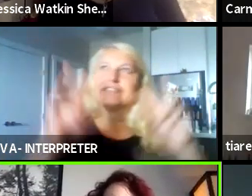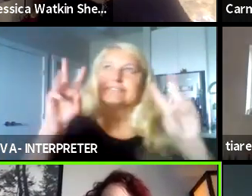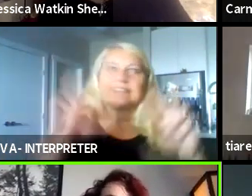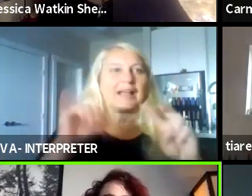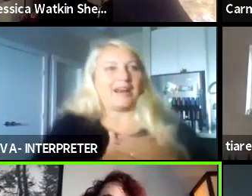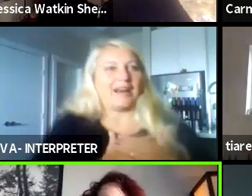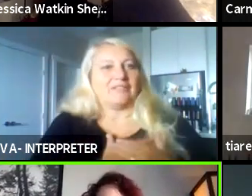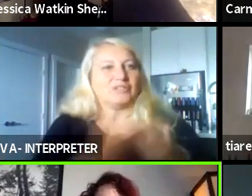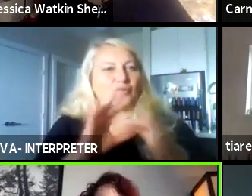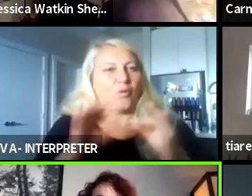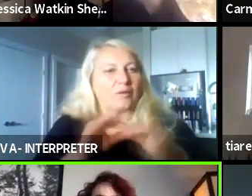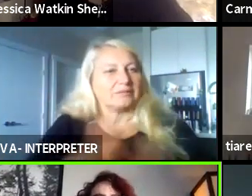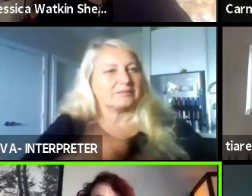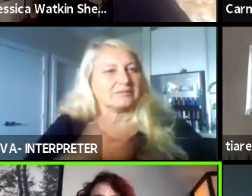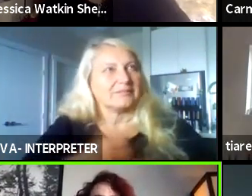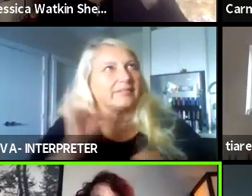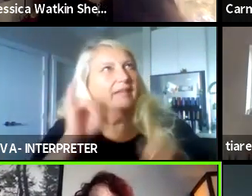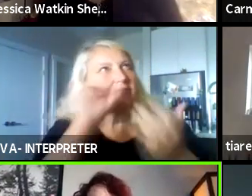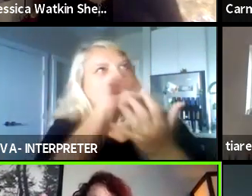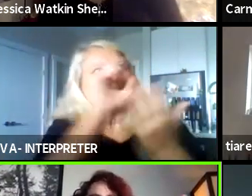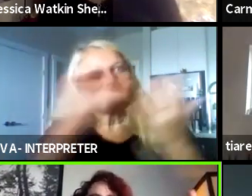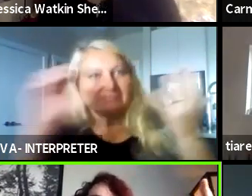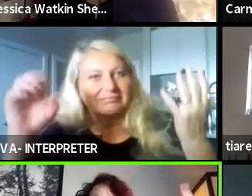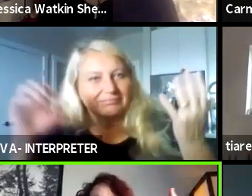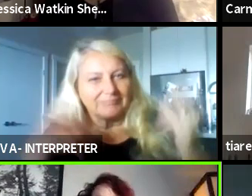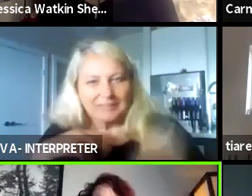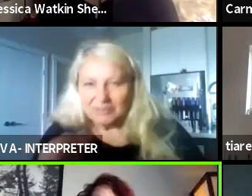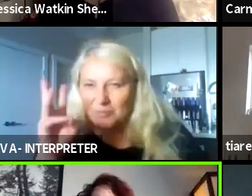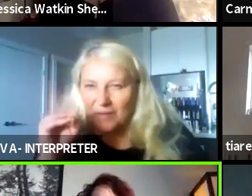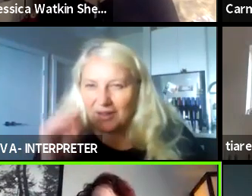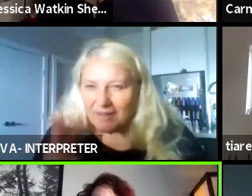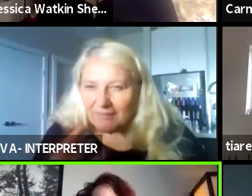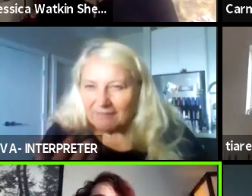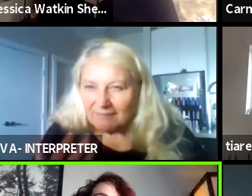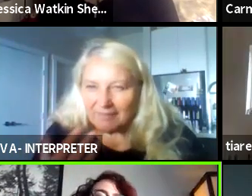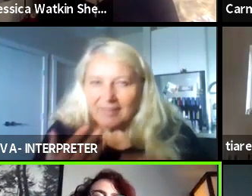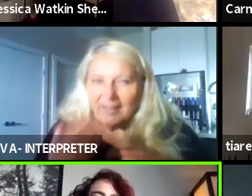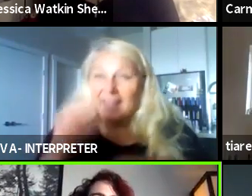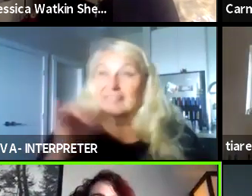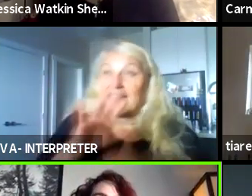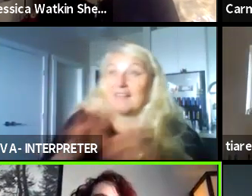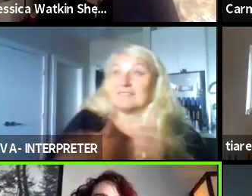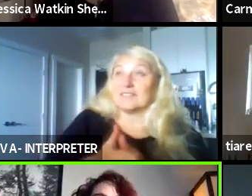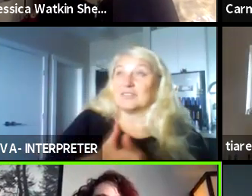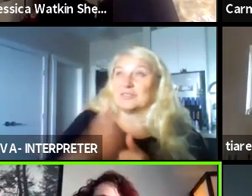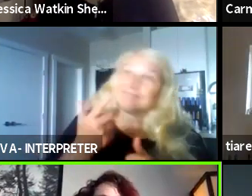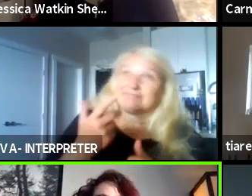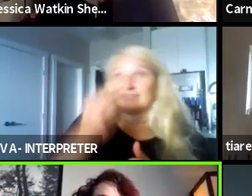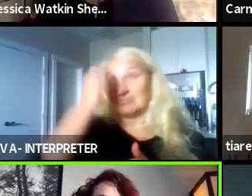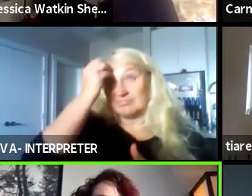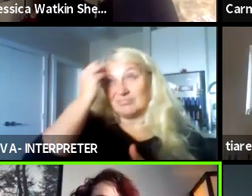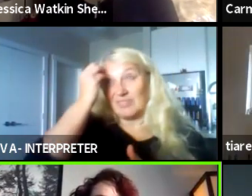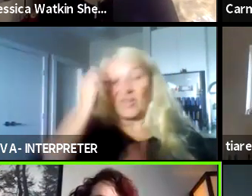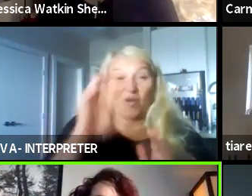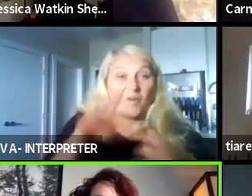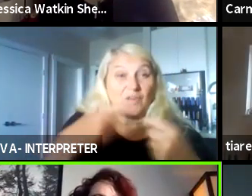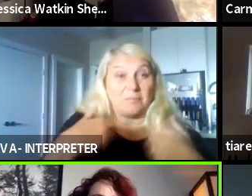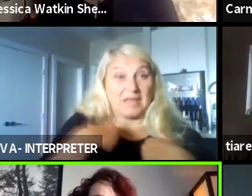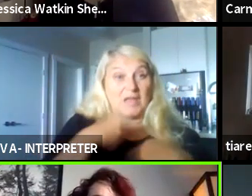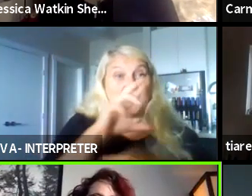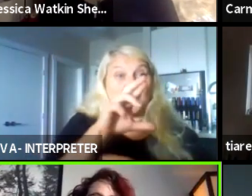yeah. And just that all of those questions are, I think, I'm assuming it's particularly from Rue and Mia